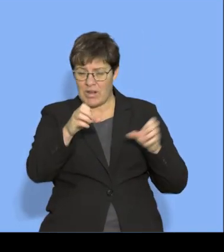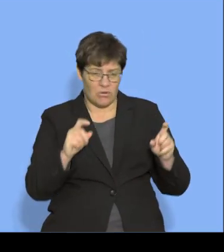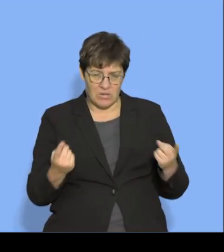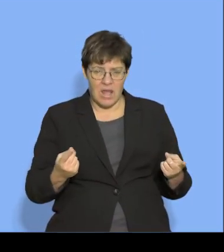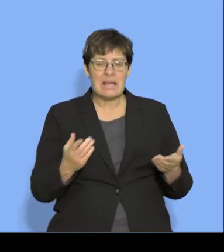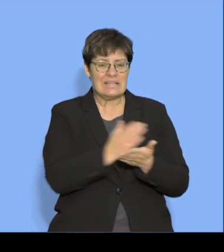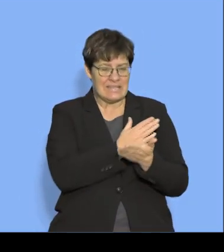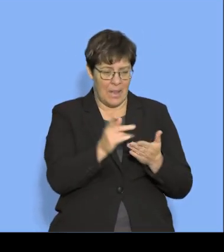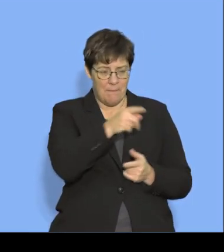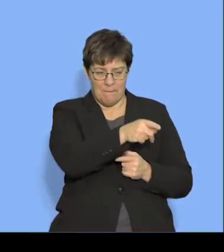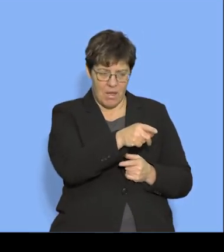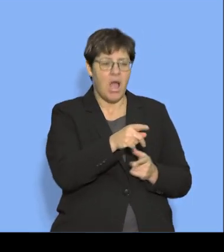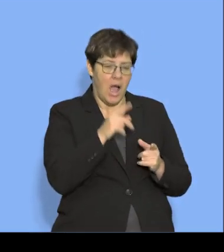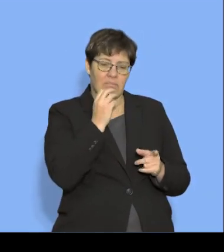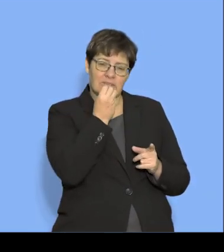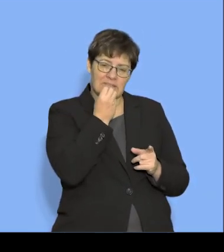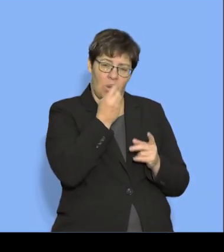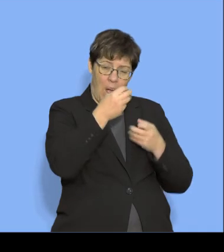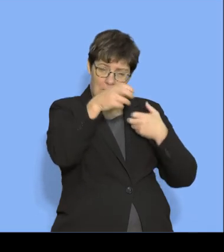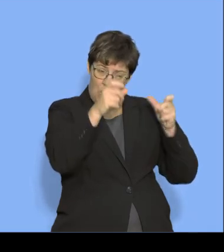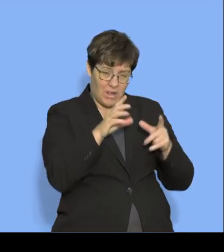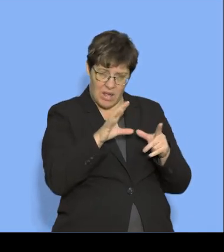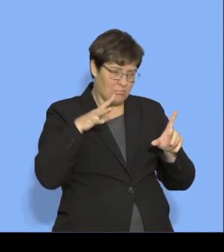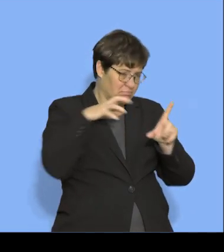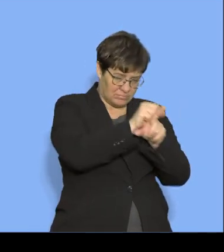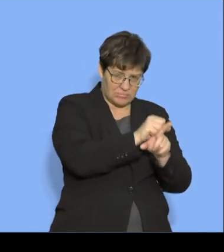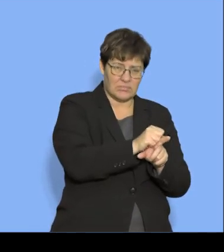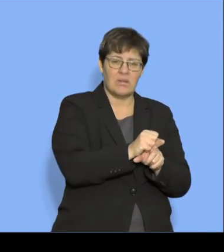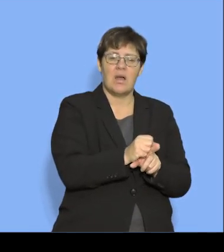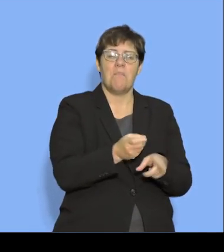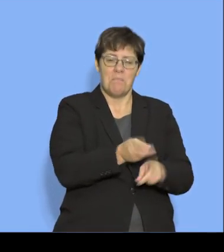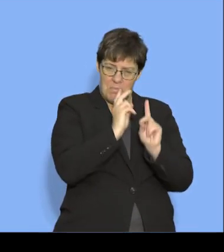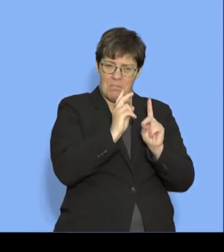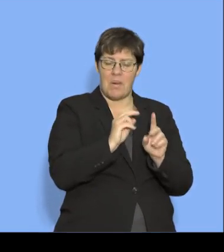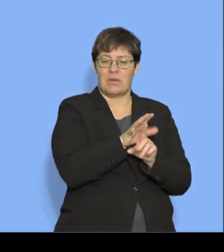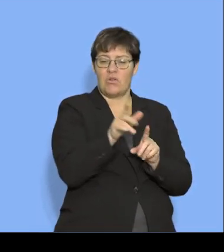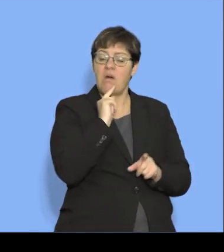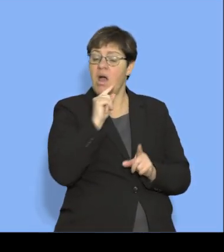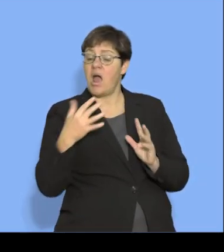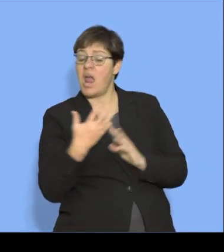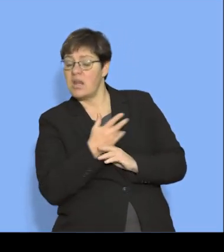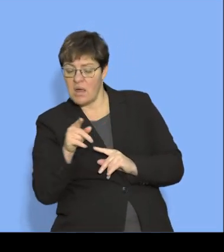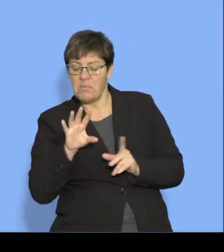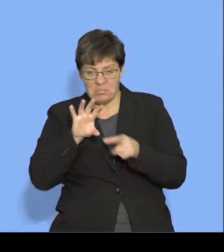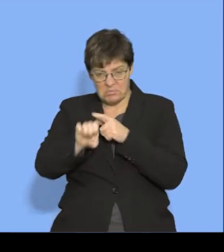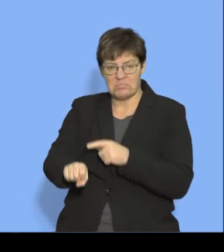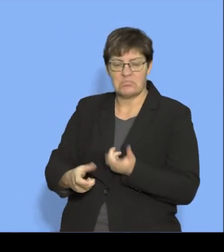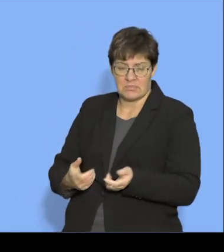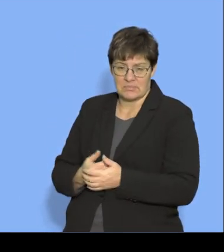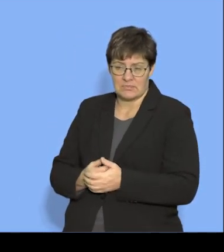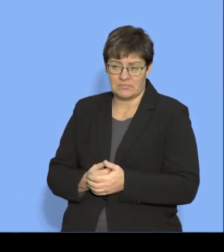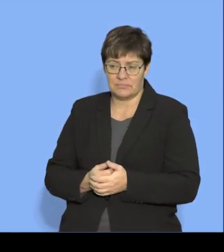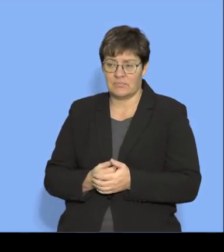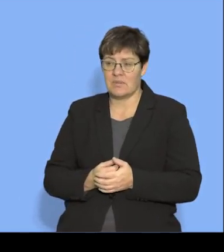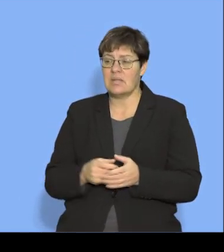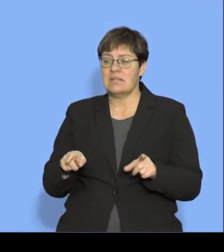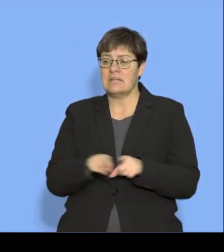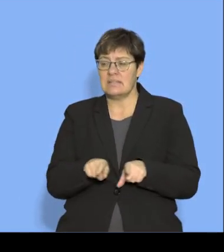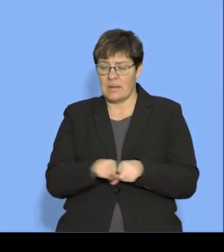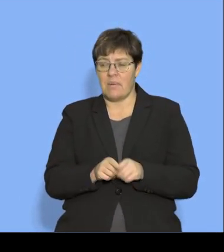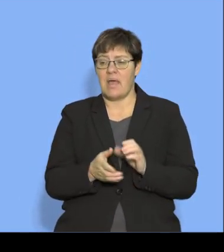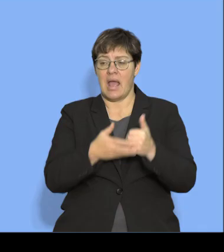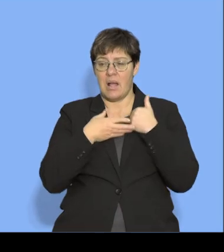well. So some of these bacteria play an important role in attacking and getting rid of harmful bacteria that get into our large intestine.